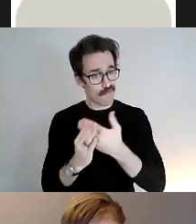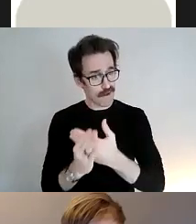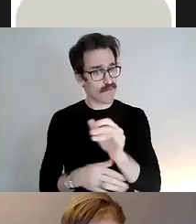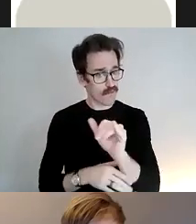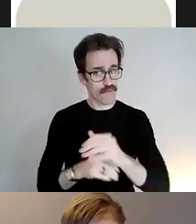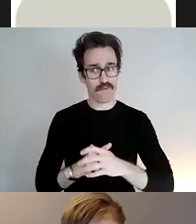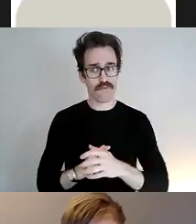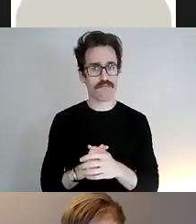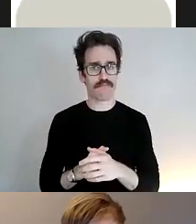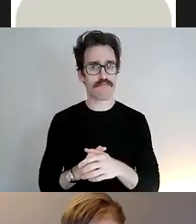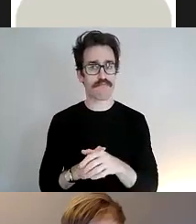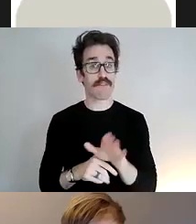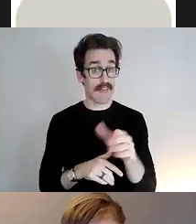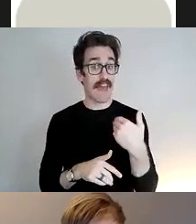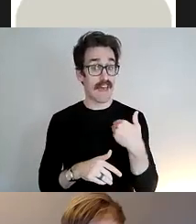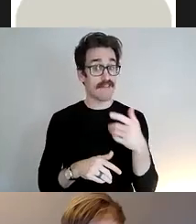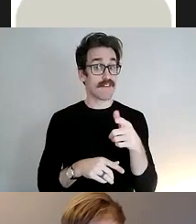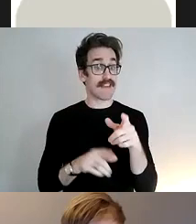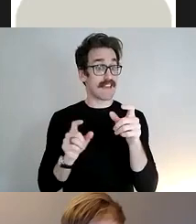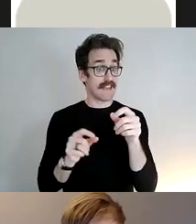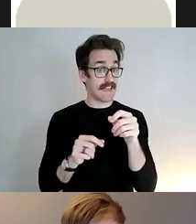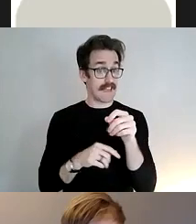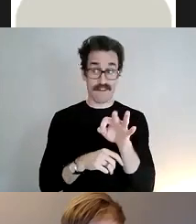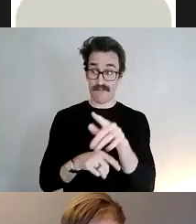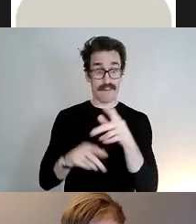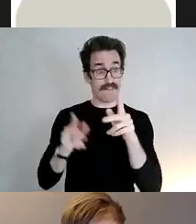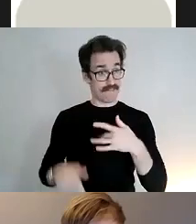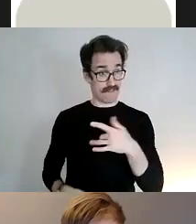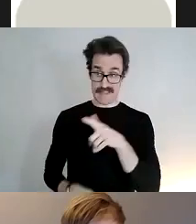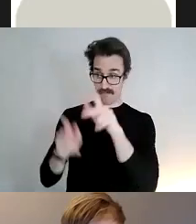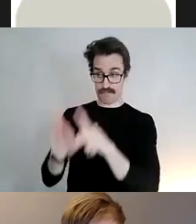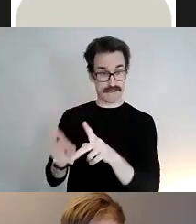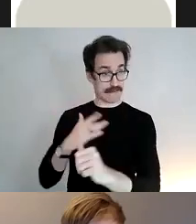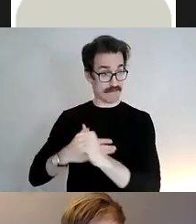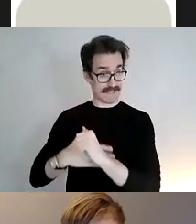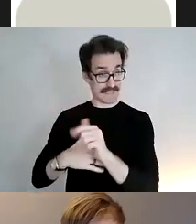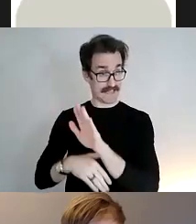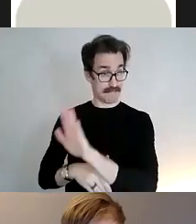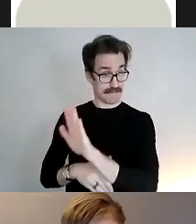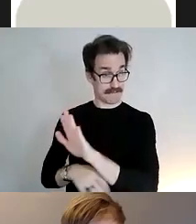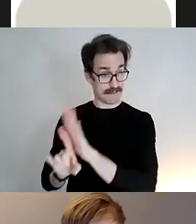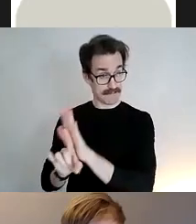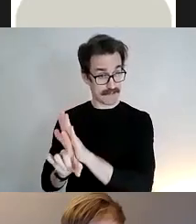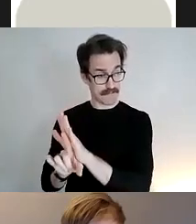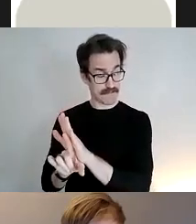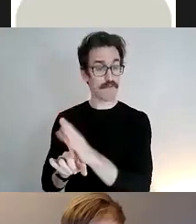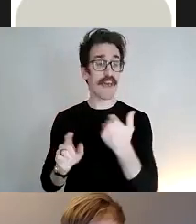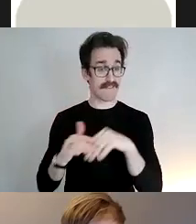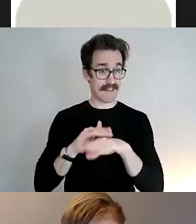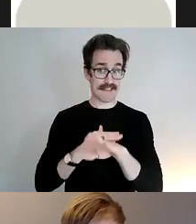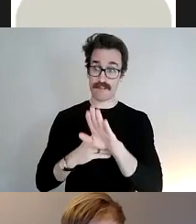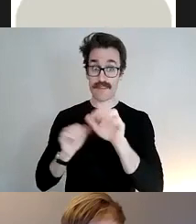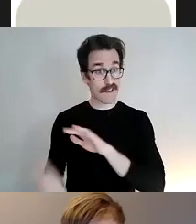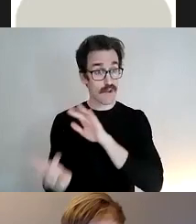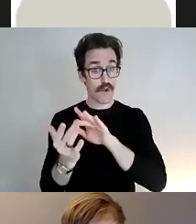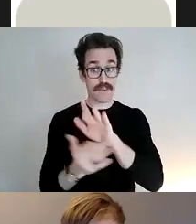under Freedom of Information protection of privacy if there's risk to the person. And the people we may contact are family members, friends,